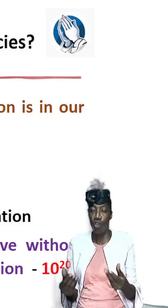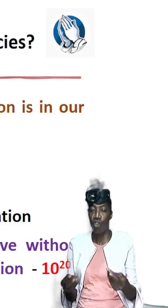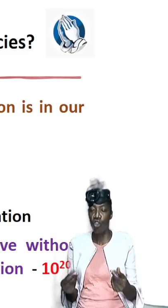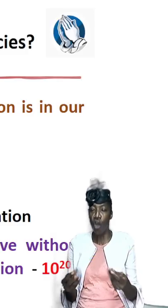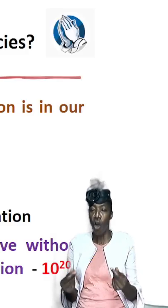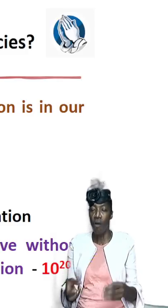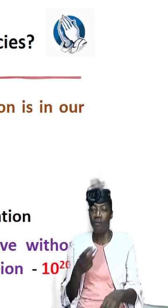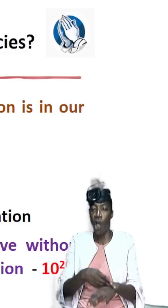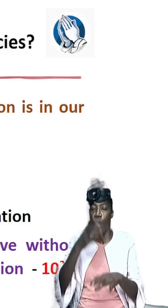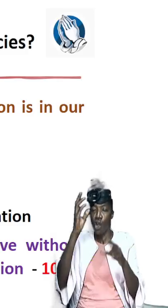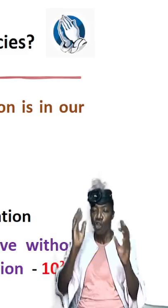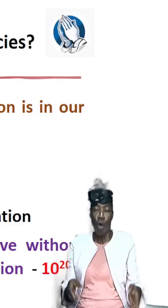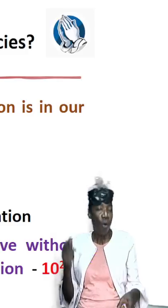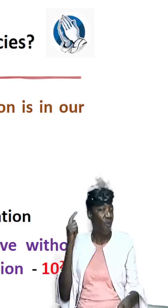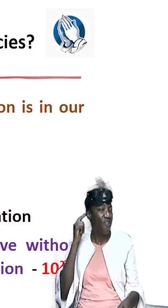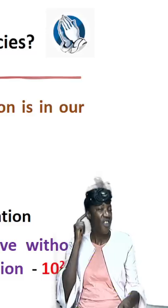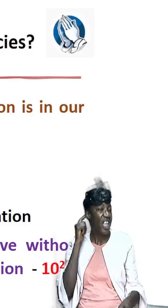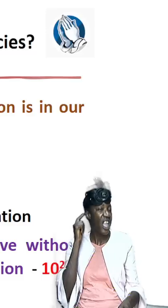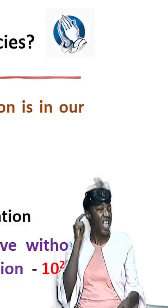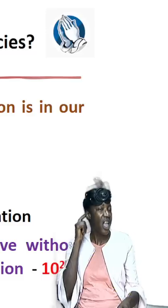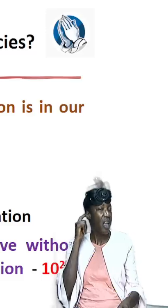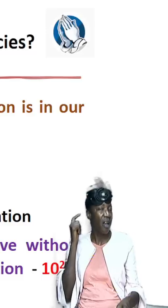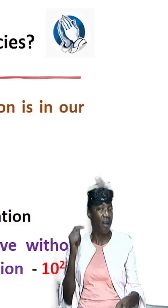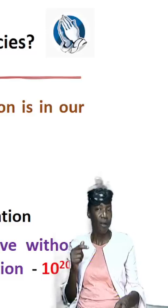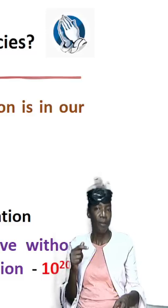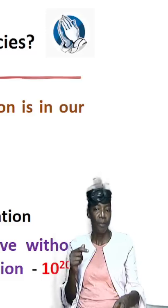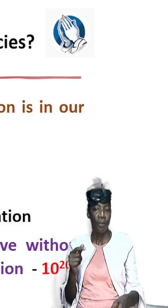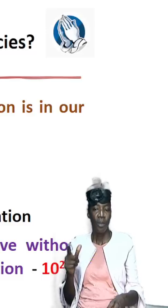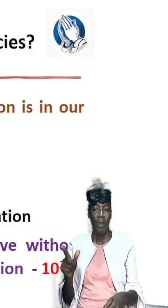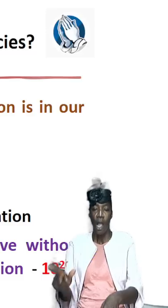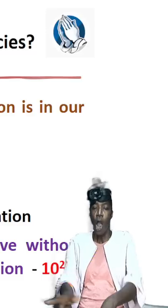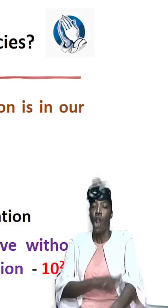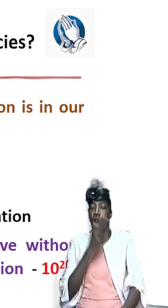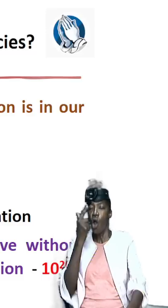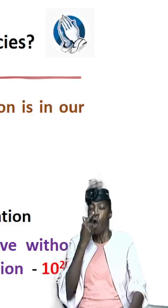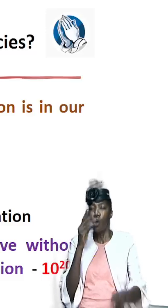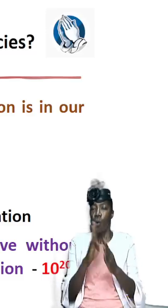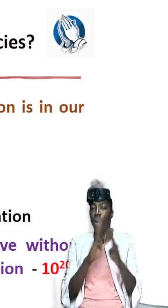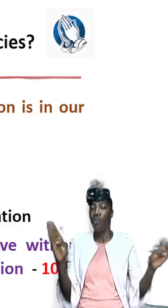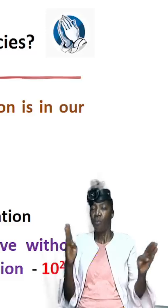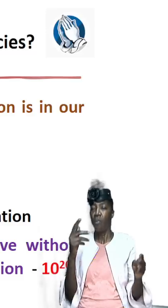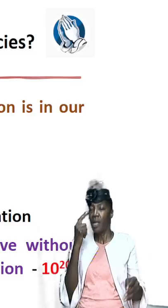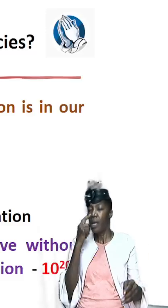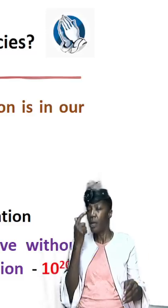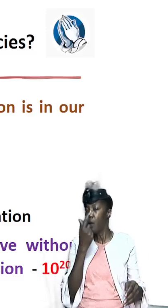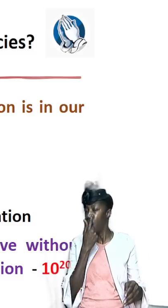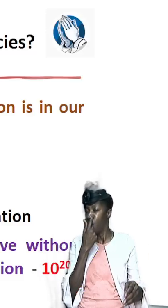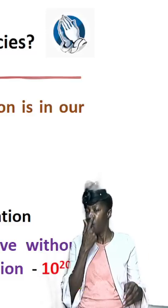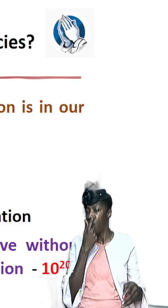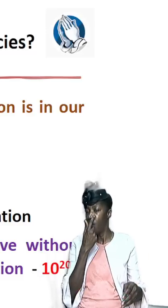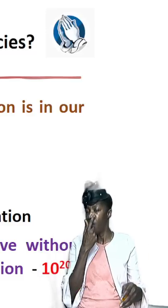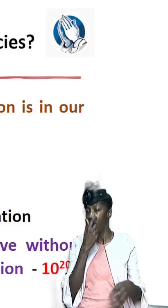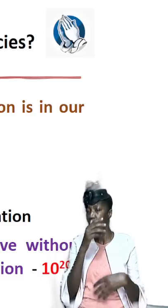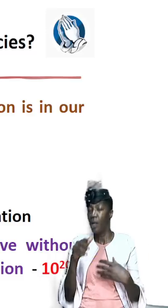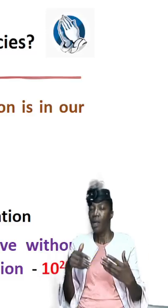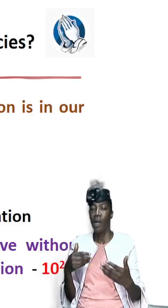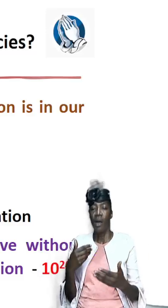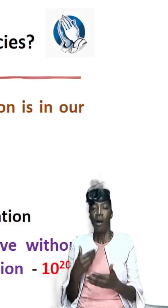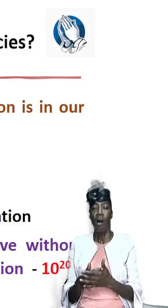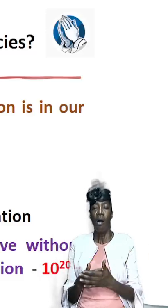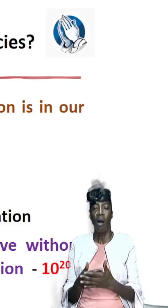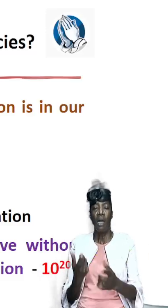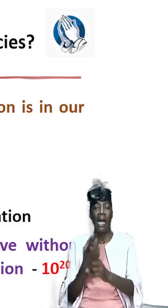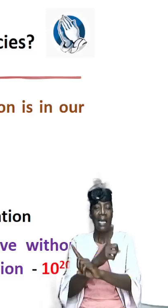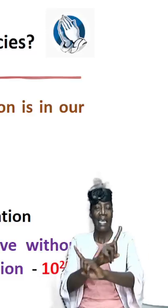tough here. It means long nose, broad nose. It's all a